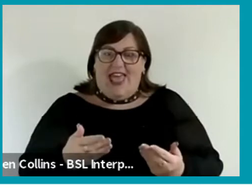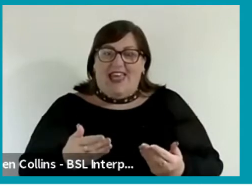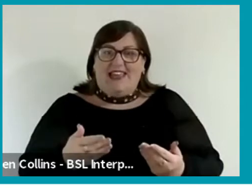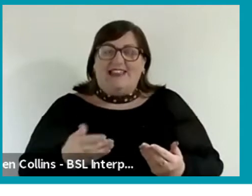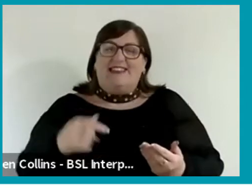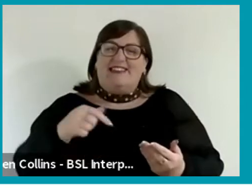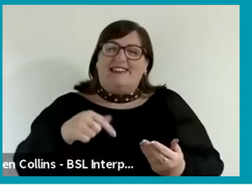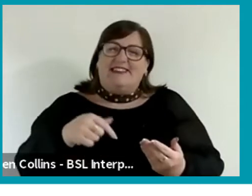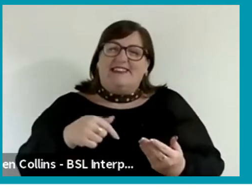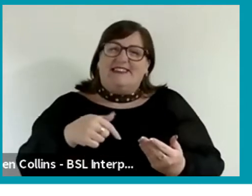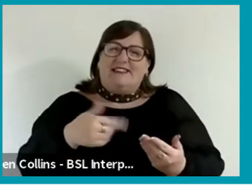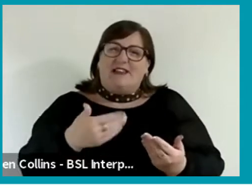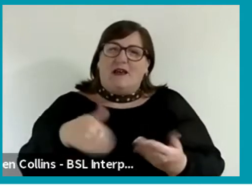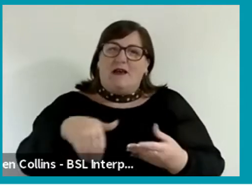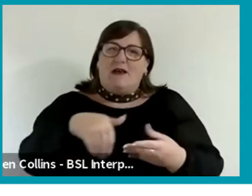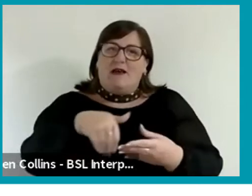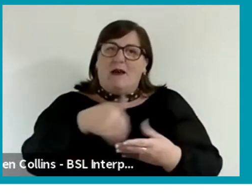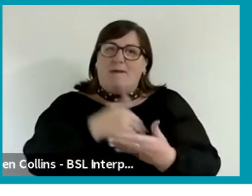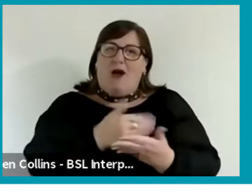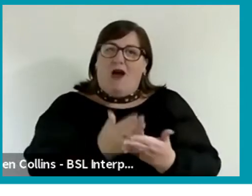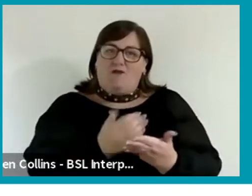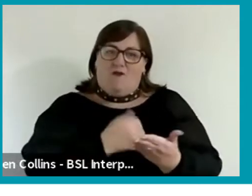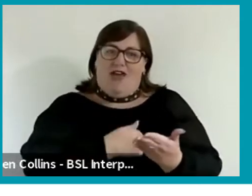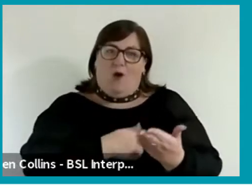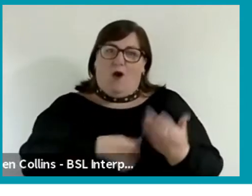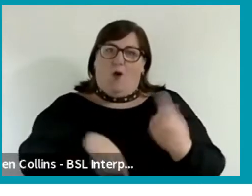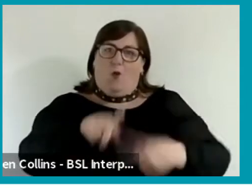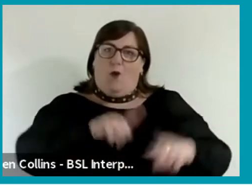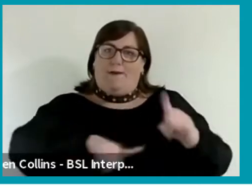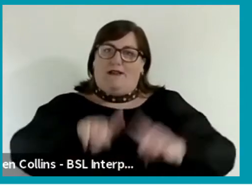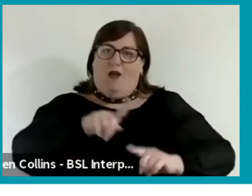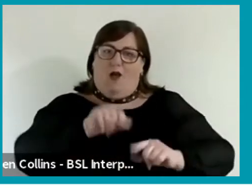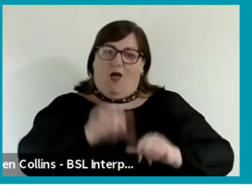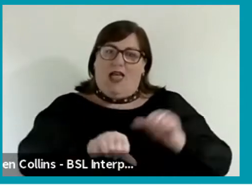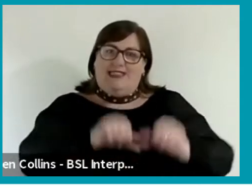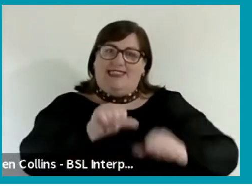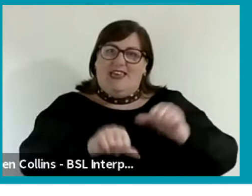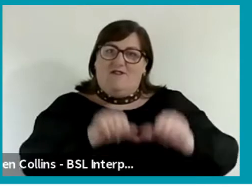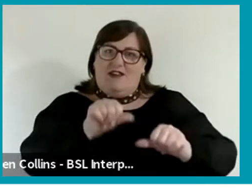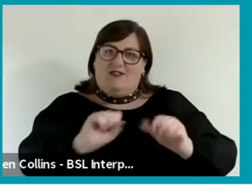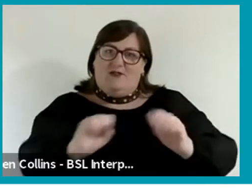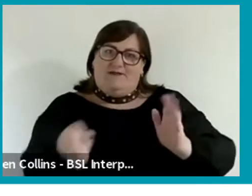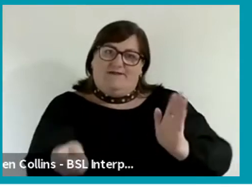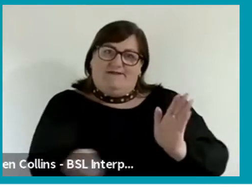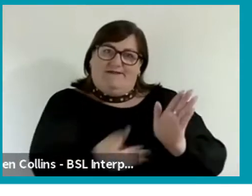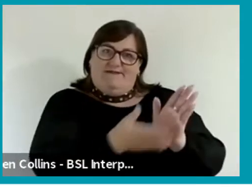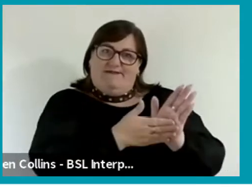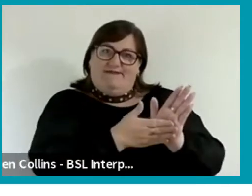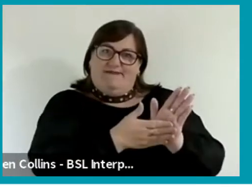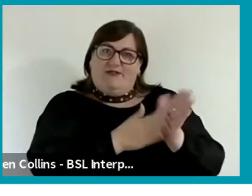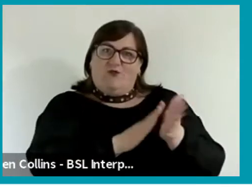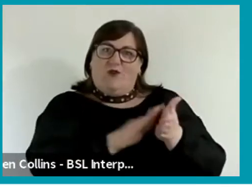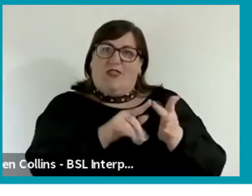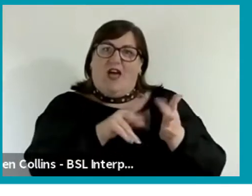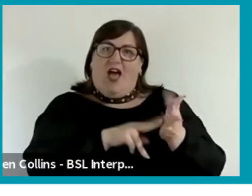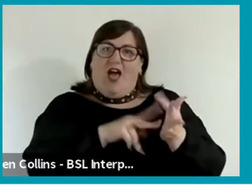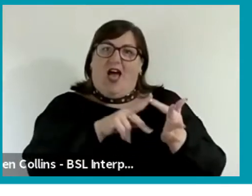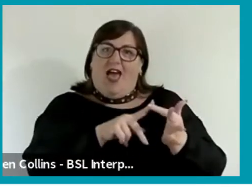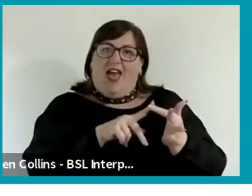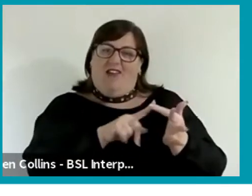that we do record and place on the Hive. So we do this to support those who are not able to join us